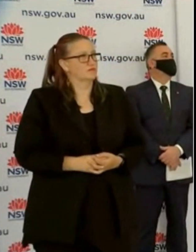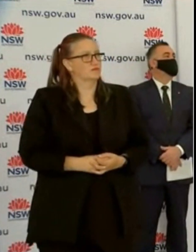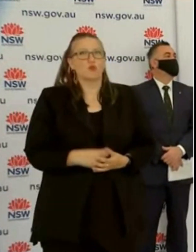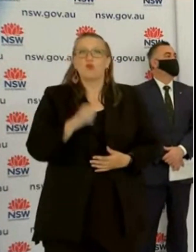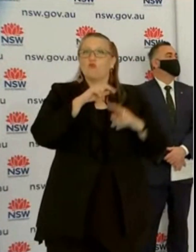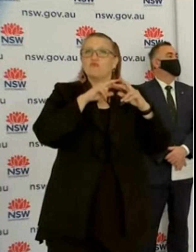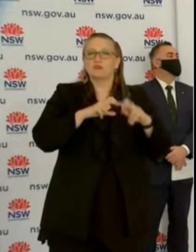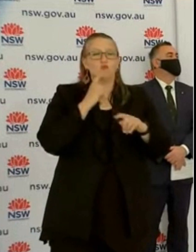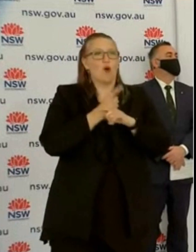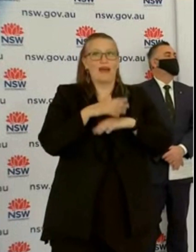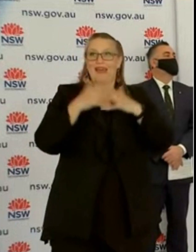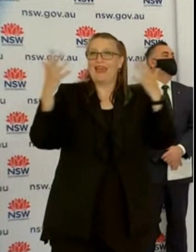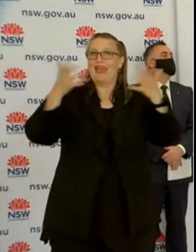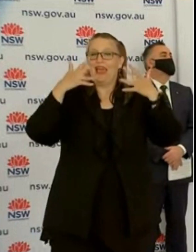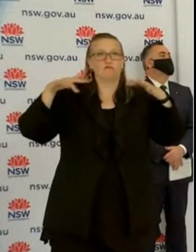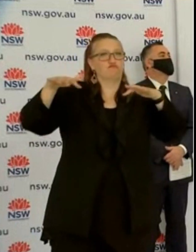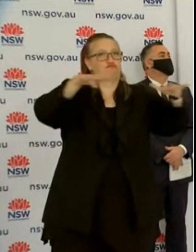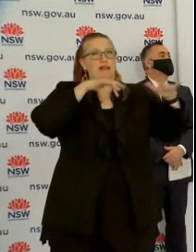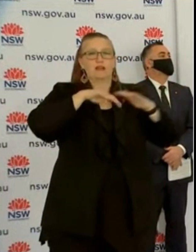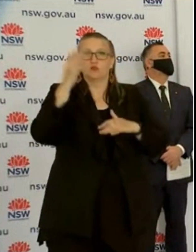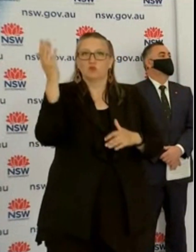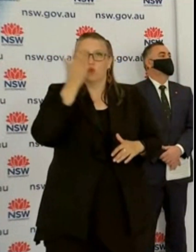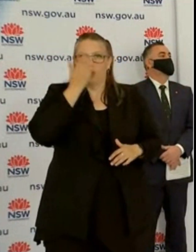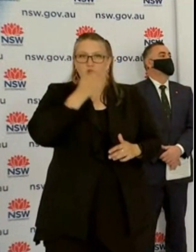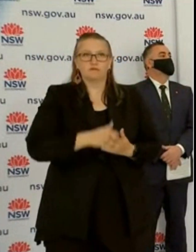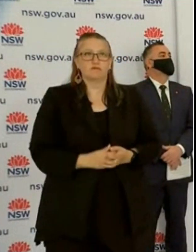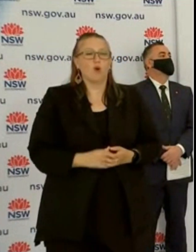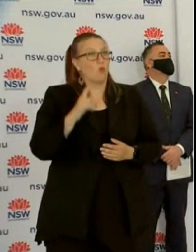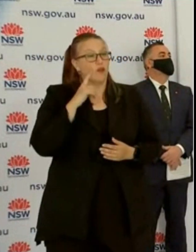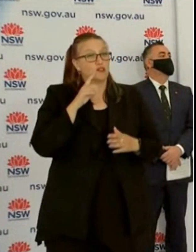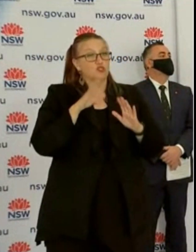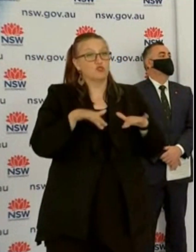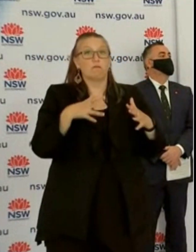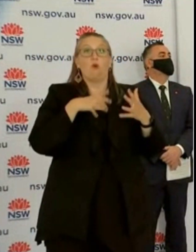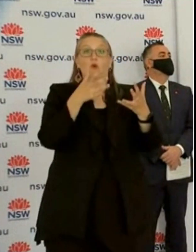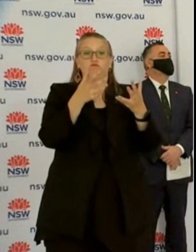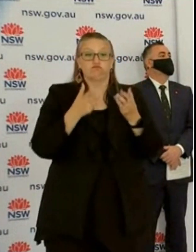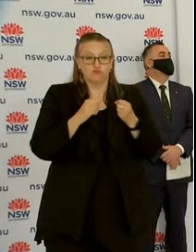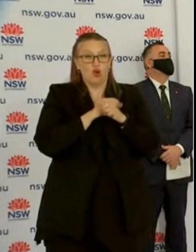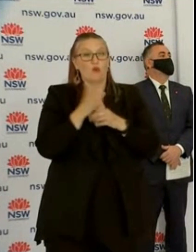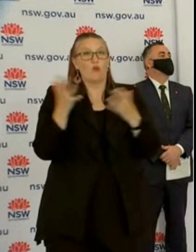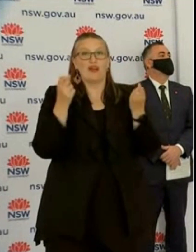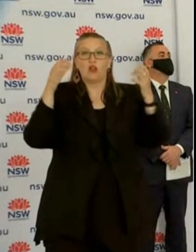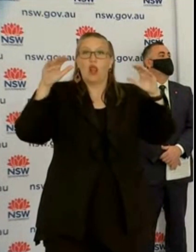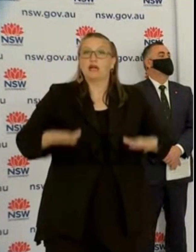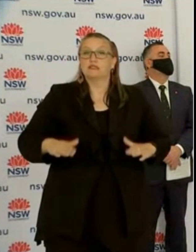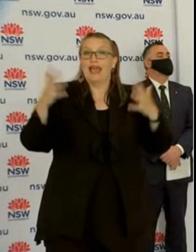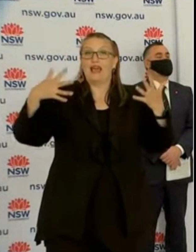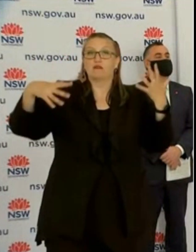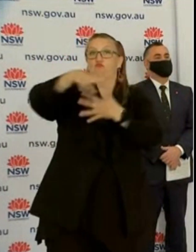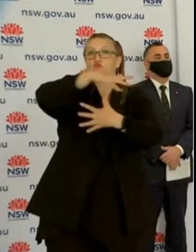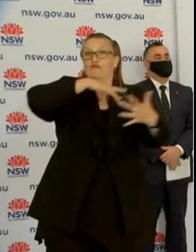issue of airflow within schools and whether children were more likely to catch Delta in a space that has